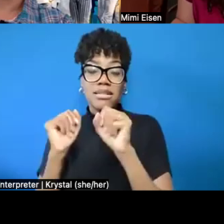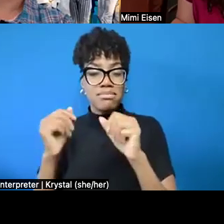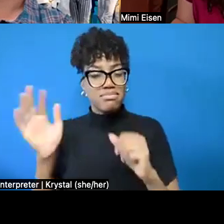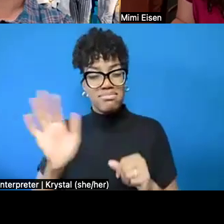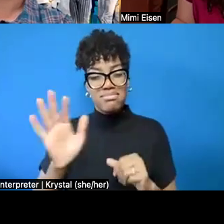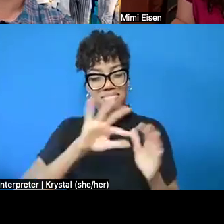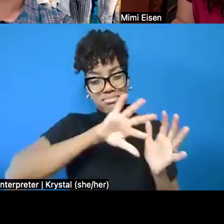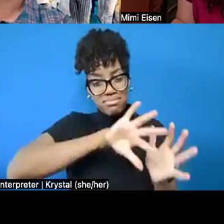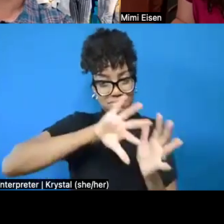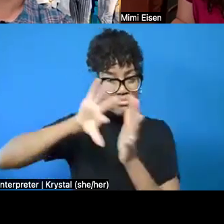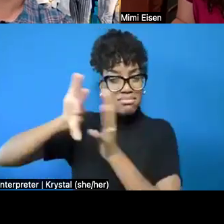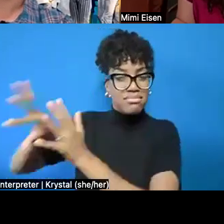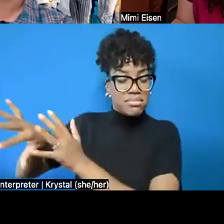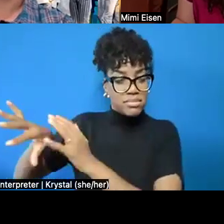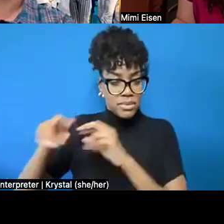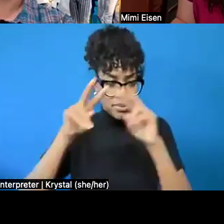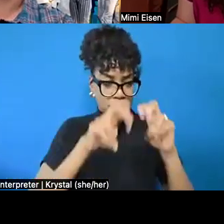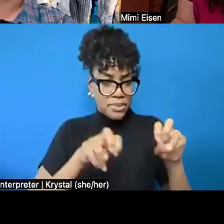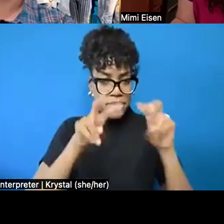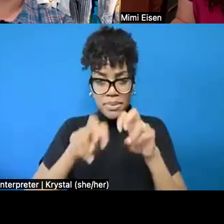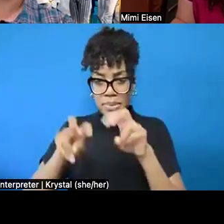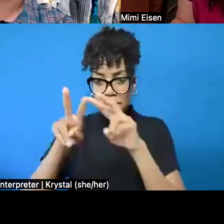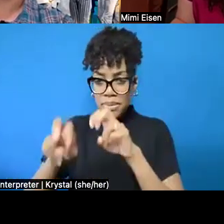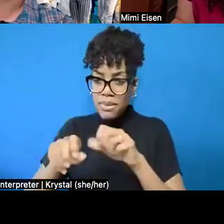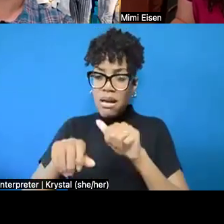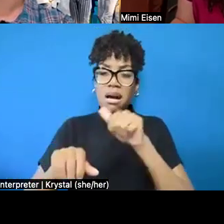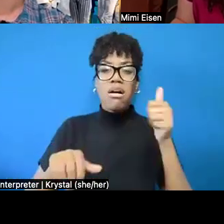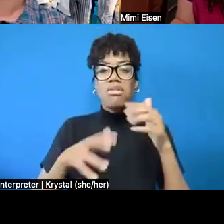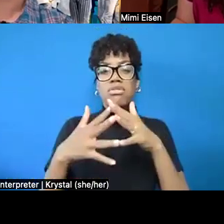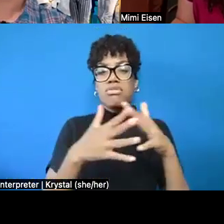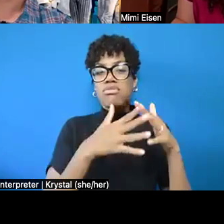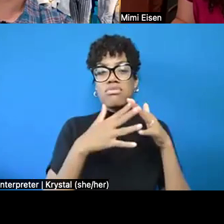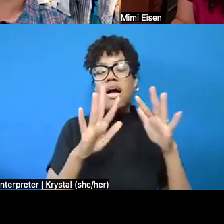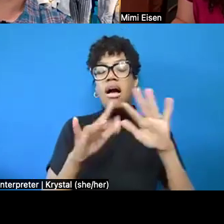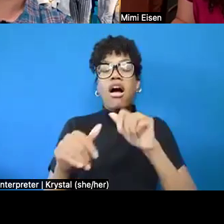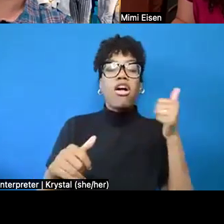at revolutions that went much farther than the one in this country.